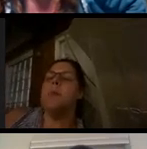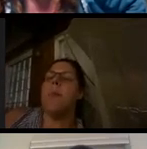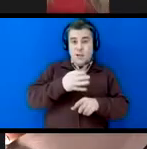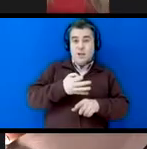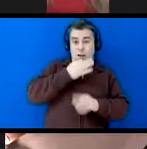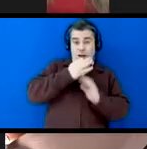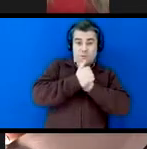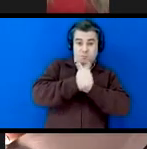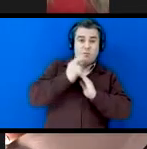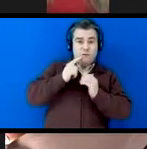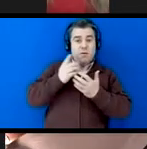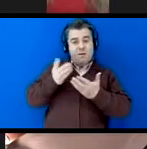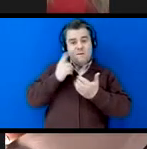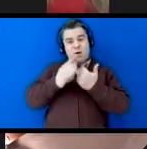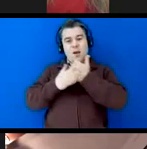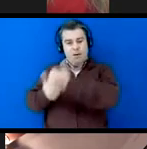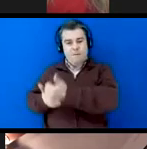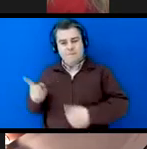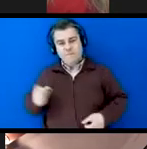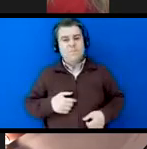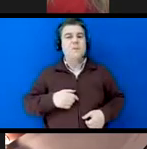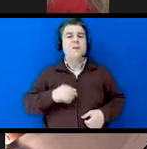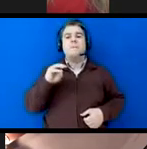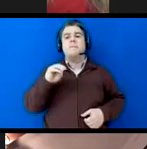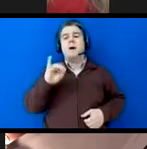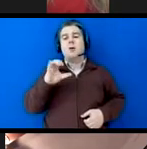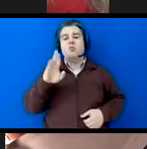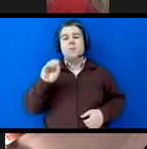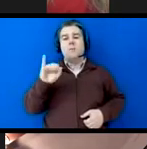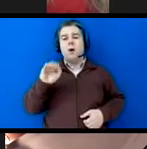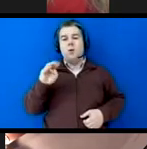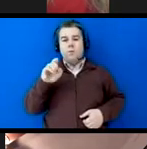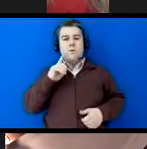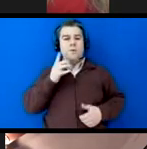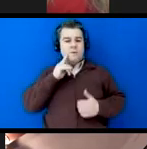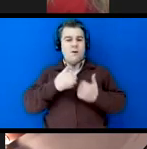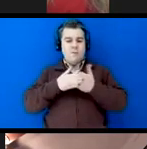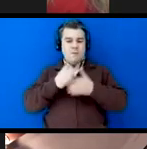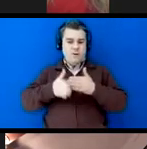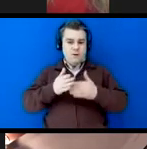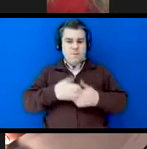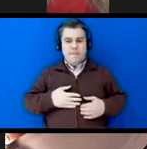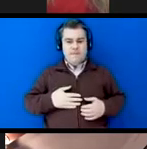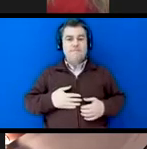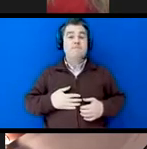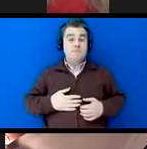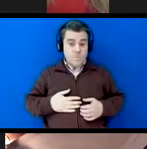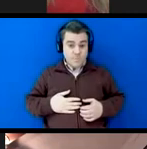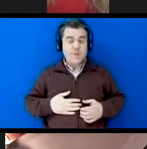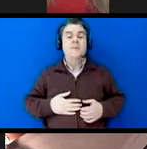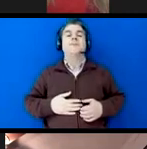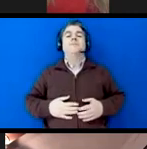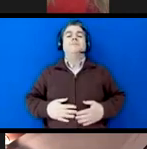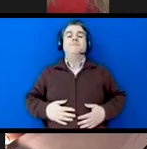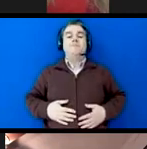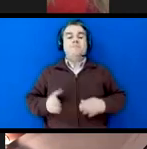help them do that. So let's go back up to microbiome to finish out the sequence, okay? So here we are at the microbiome sequence. We got